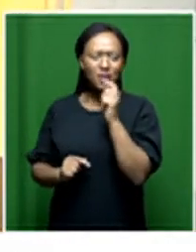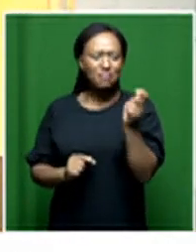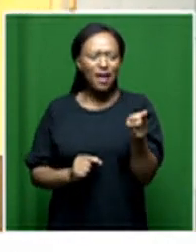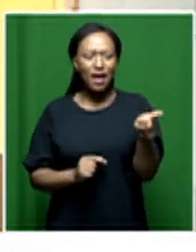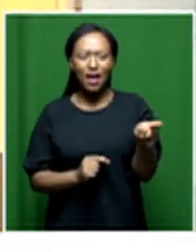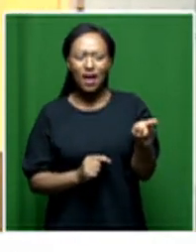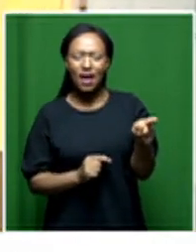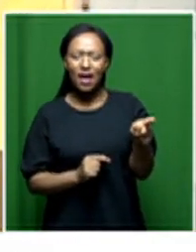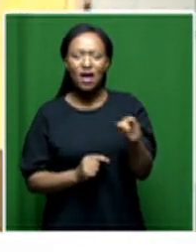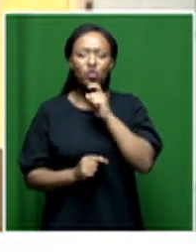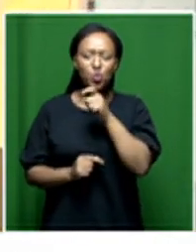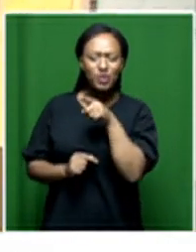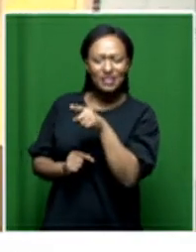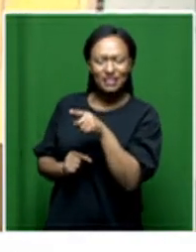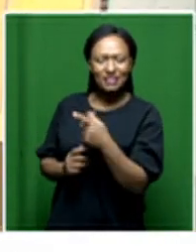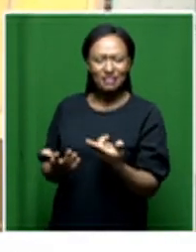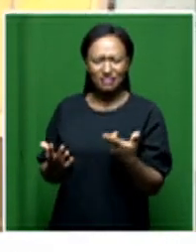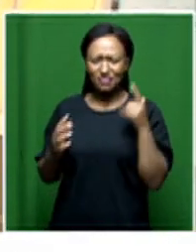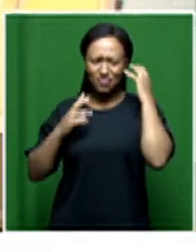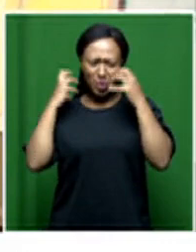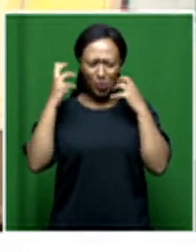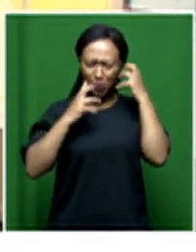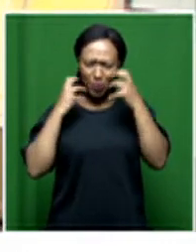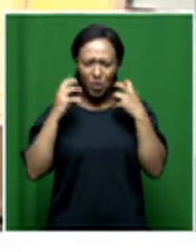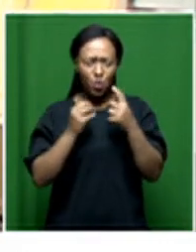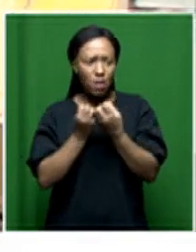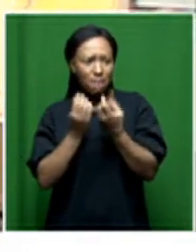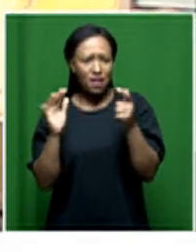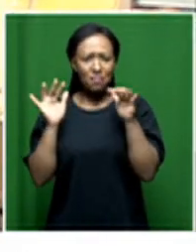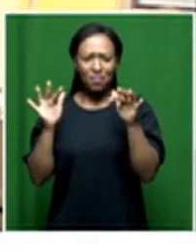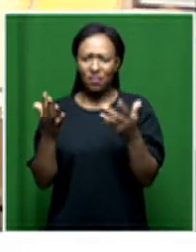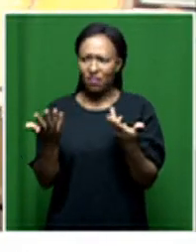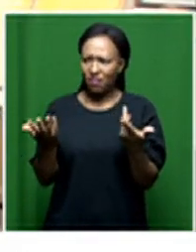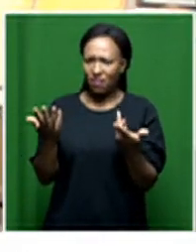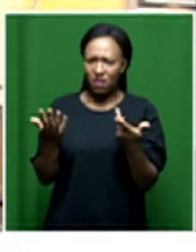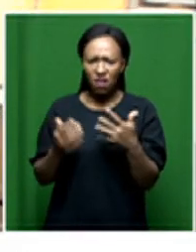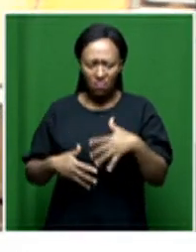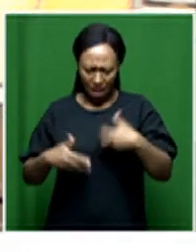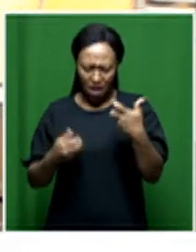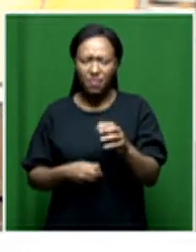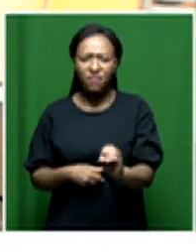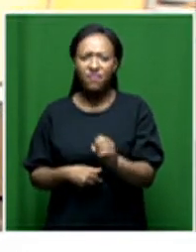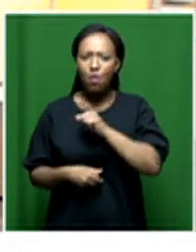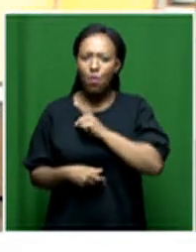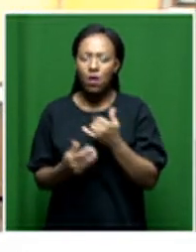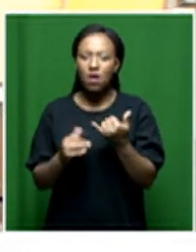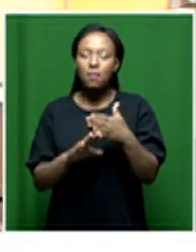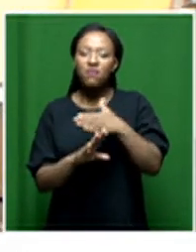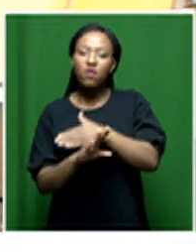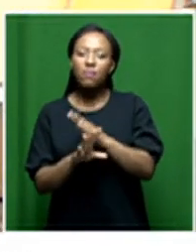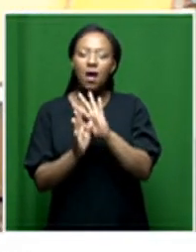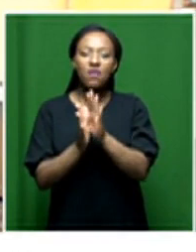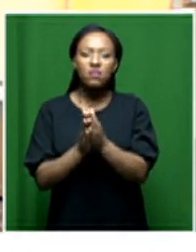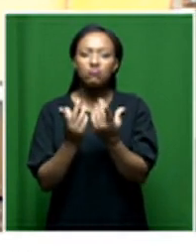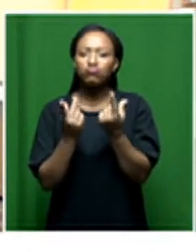original guy to use that. So, you know, it is confusing. And I can see that a lot of people, why people are getting upset is that, I mean, initially, if everything